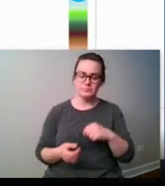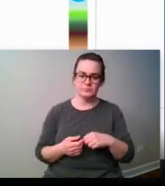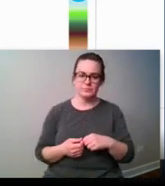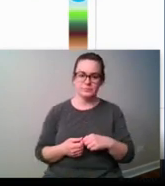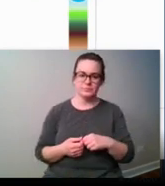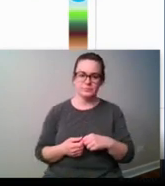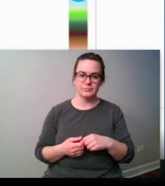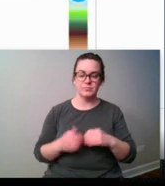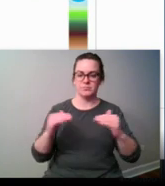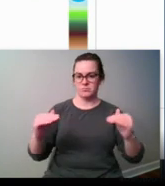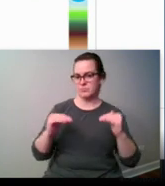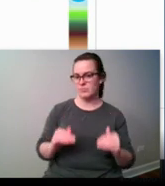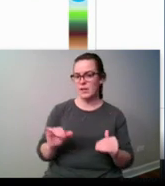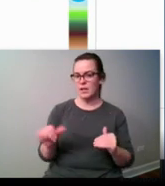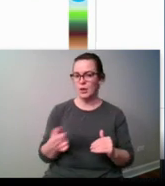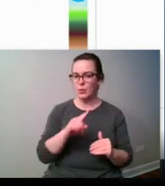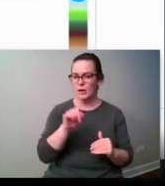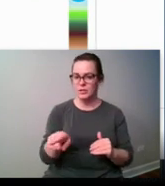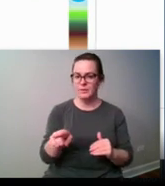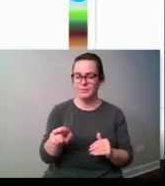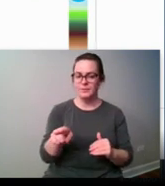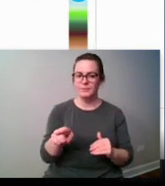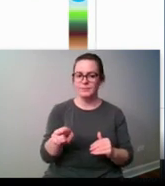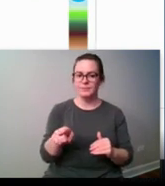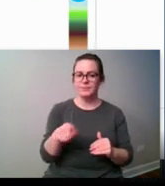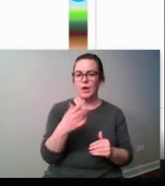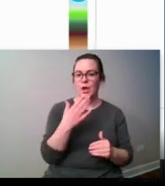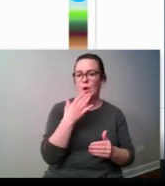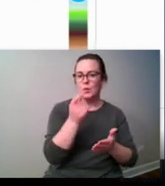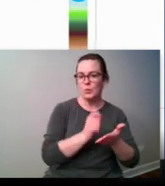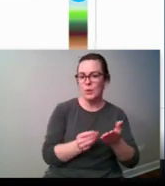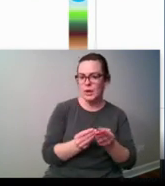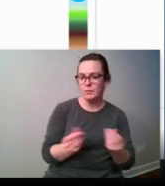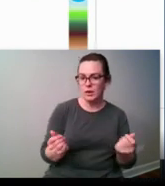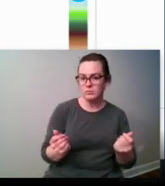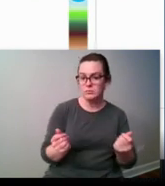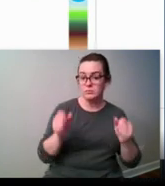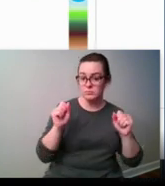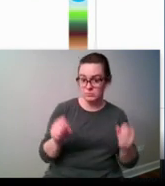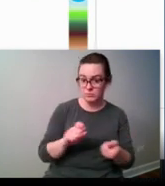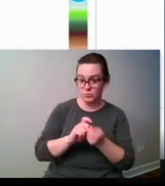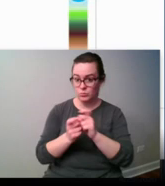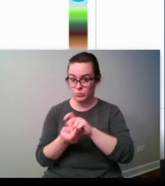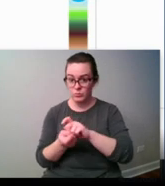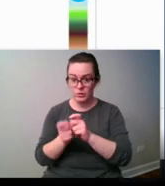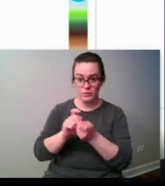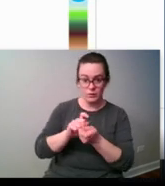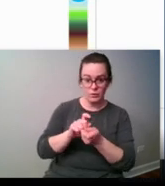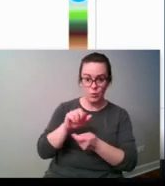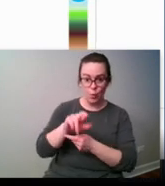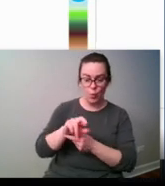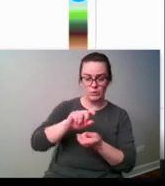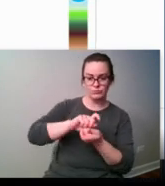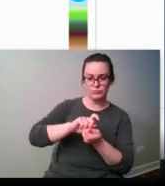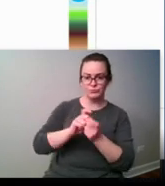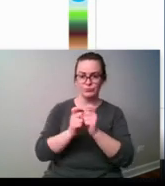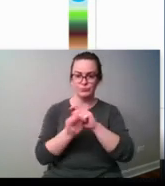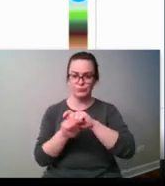So then another question is crayon melting reversible? It can go back to its original state,